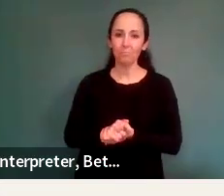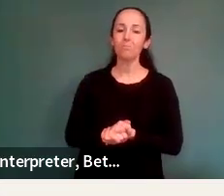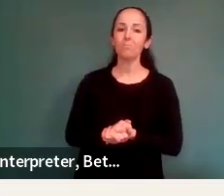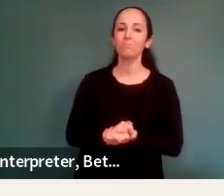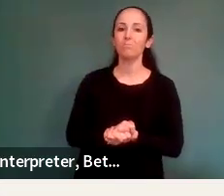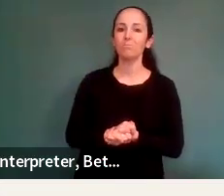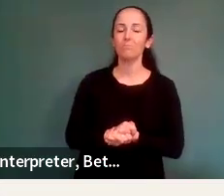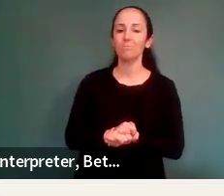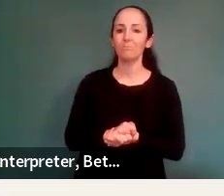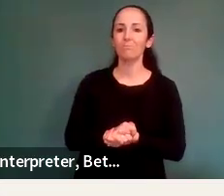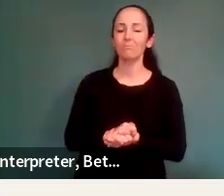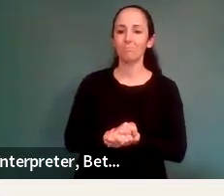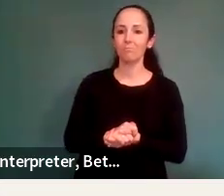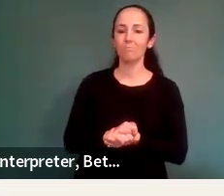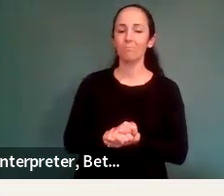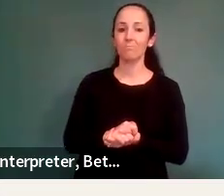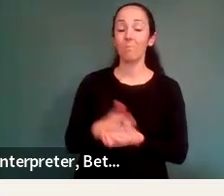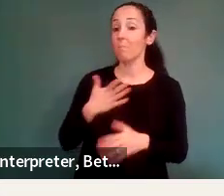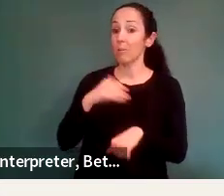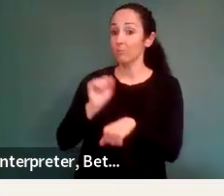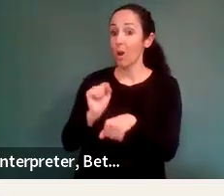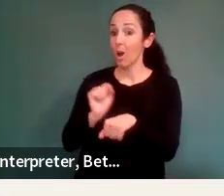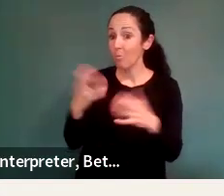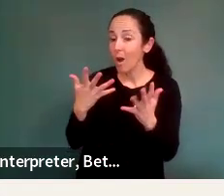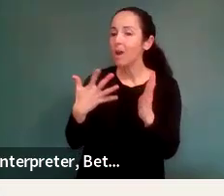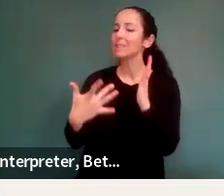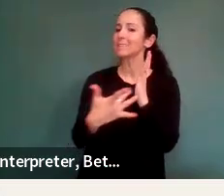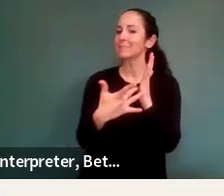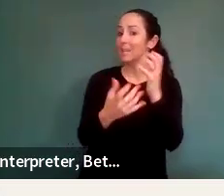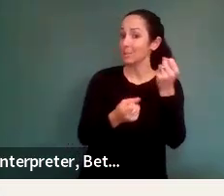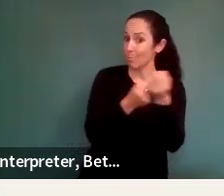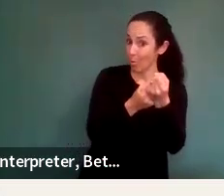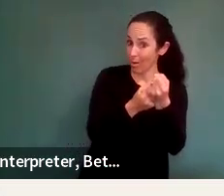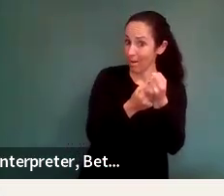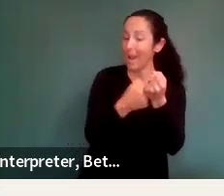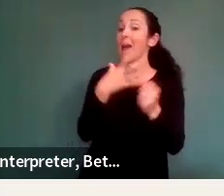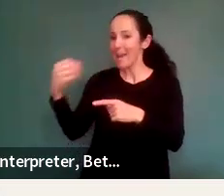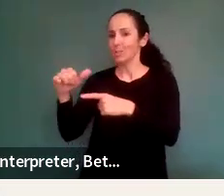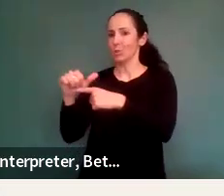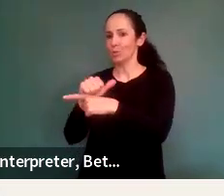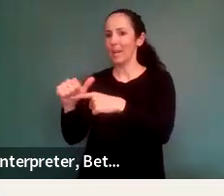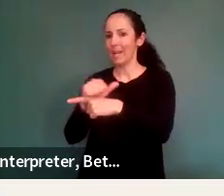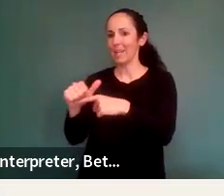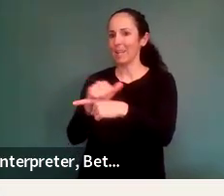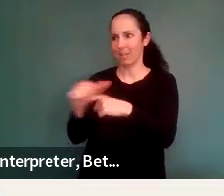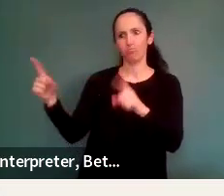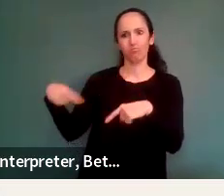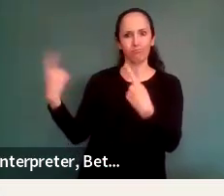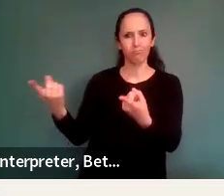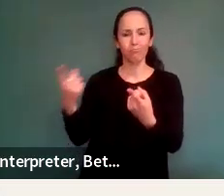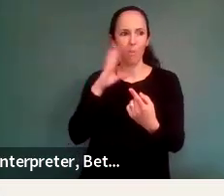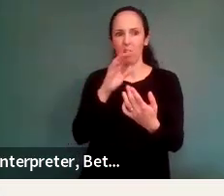support along with assistive technology training in all areas. And we'll be